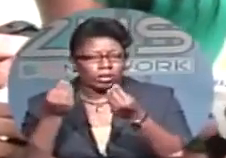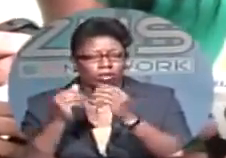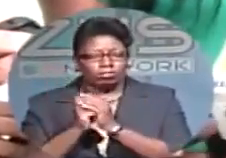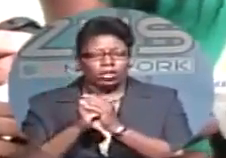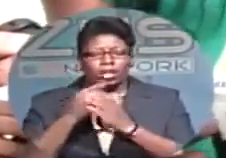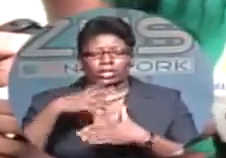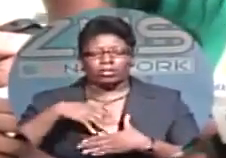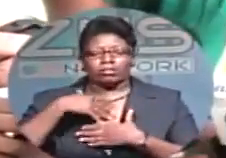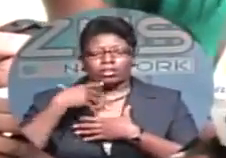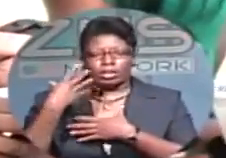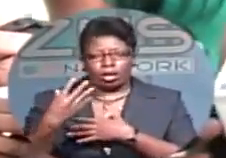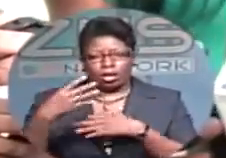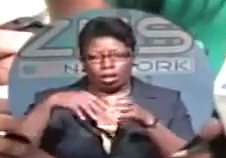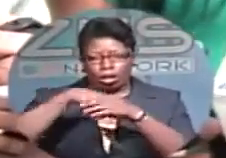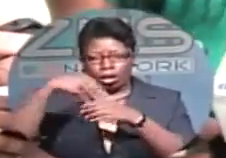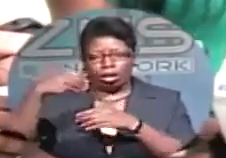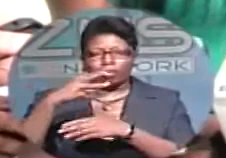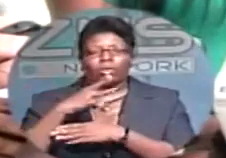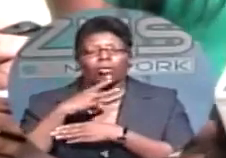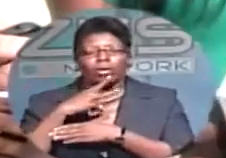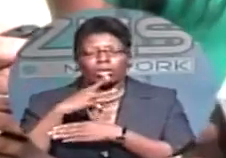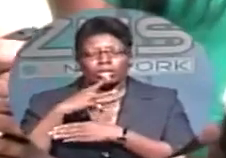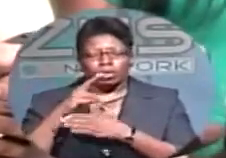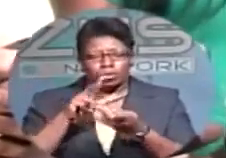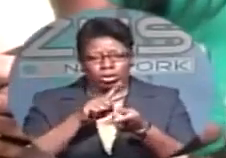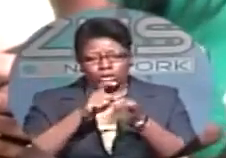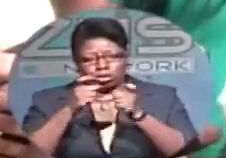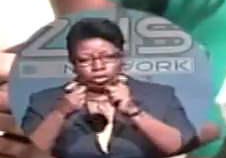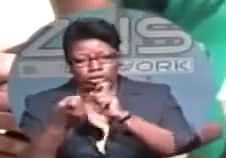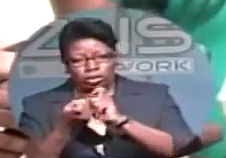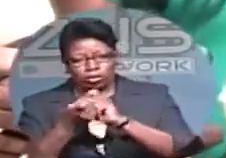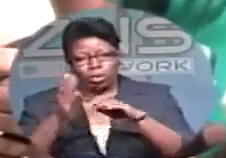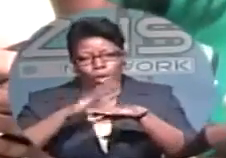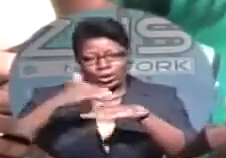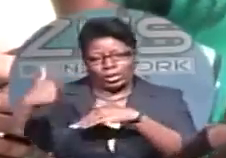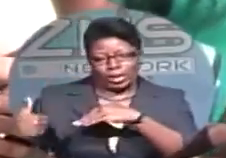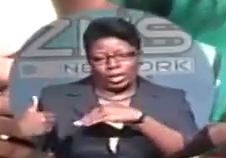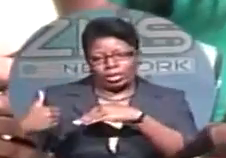some water and stuff, we just turned him on his side. Regular position, and he brought up the water and he was all right.